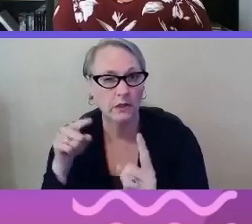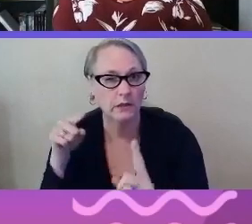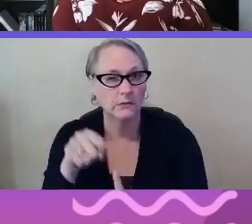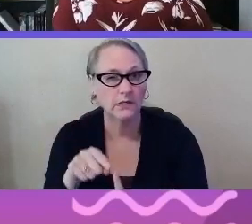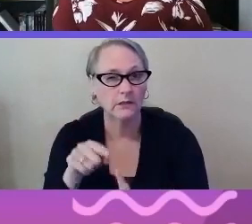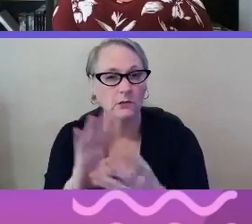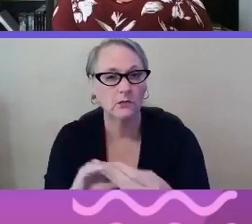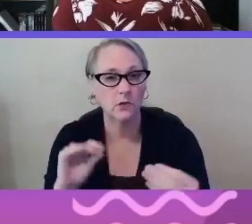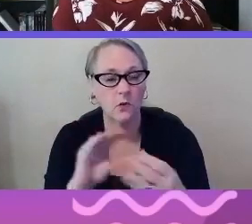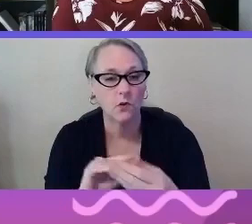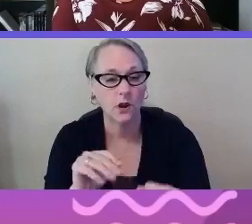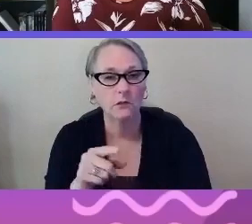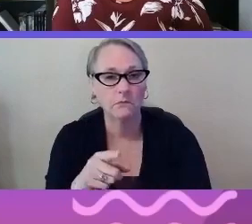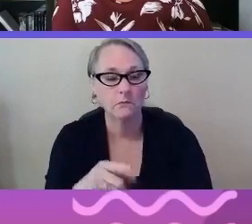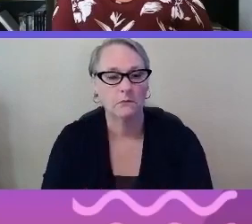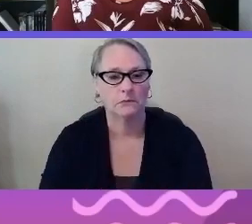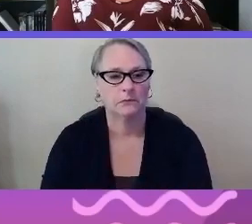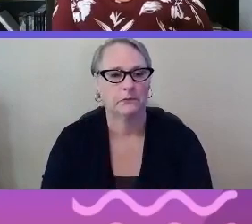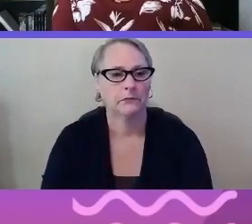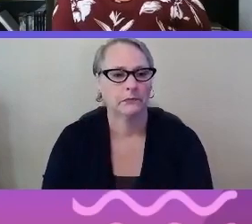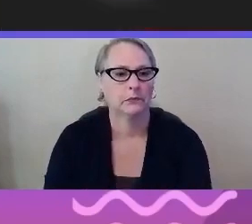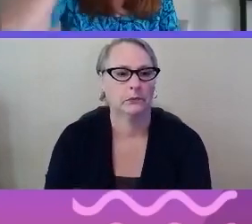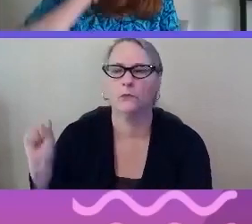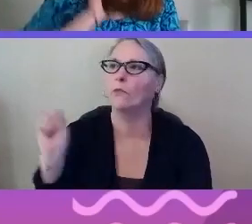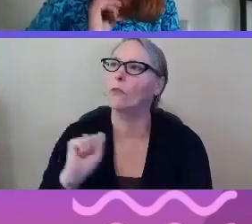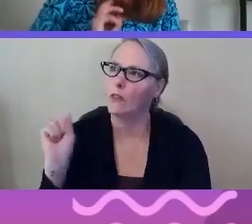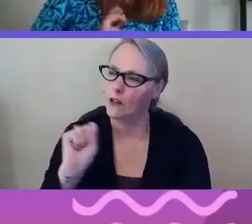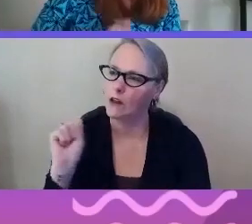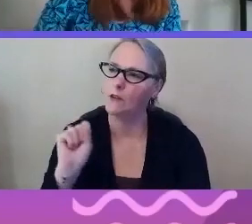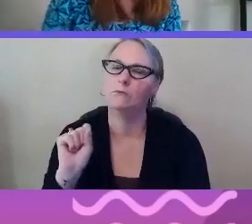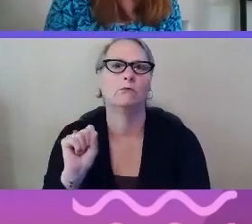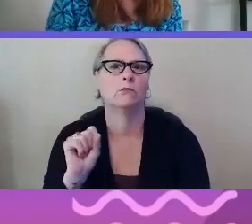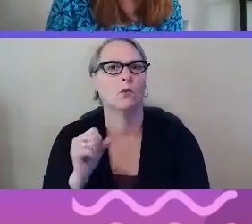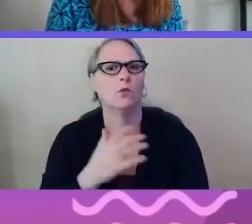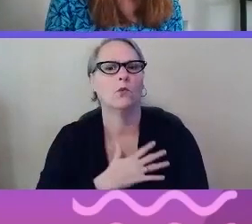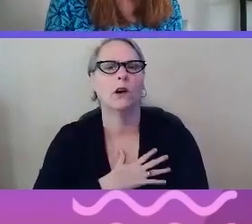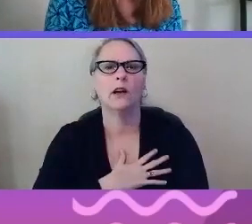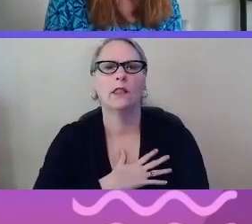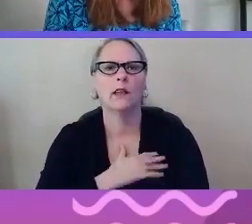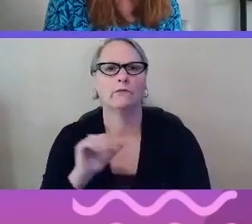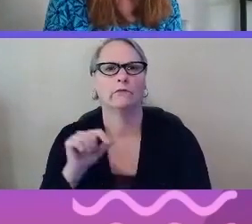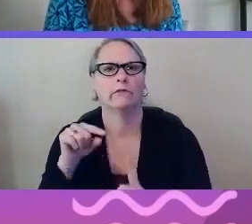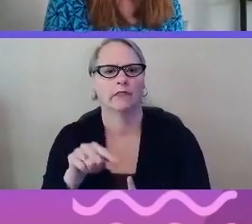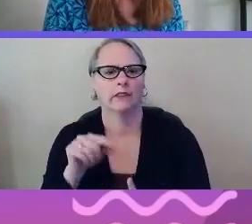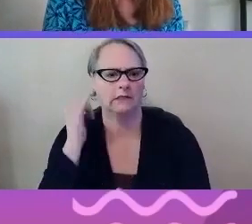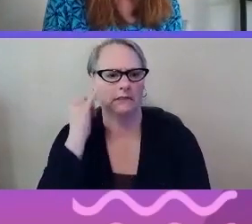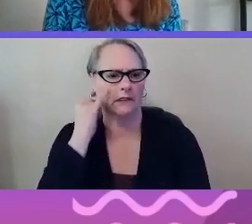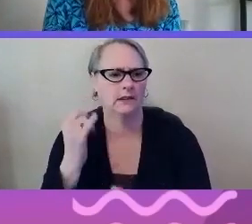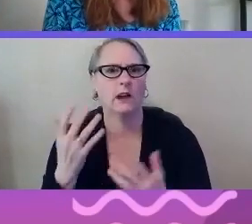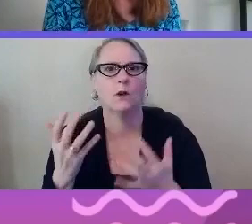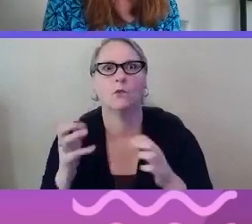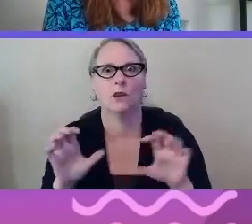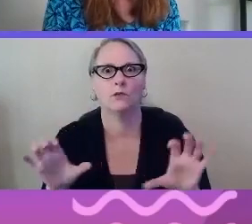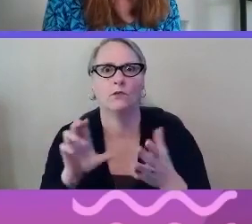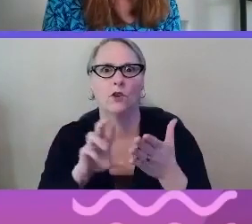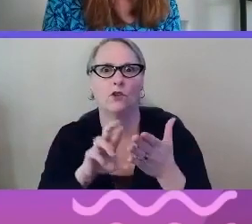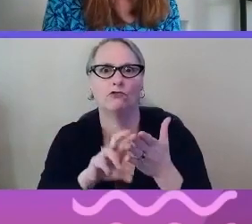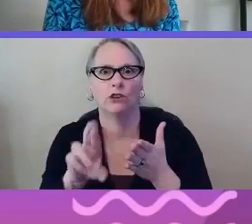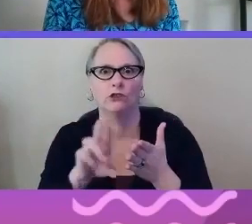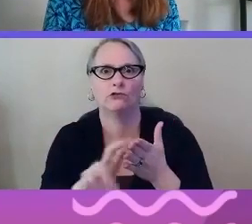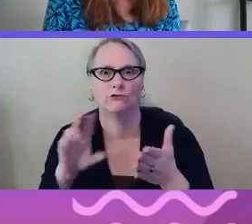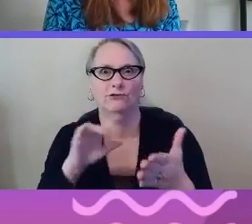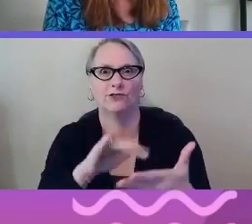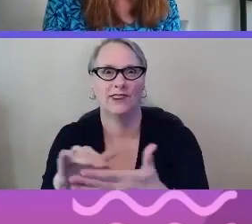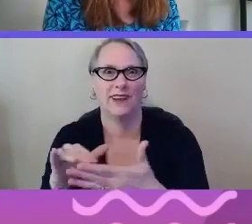past? Yeah. So I love this idea. It's something I really want to do a research study on, is how do we build